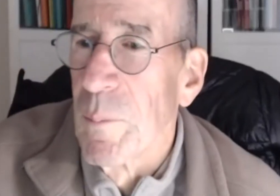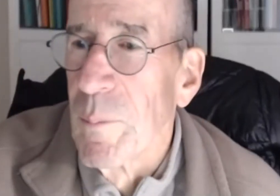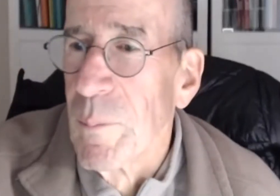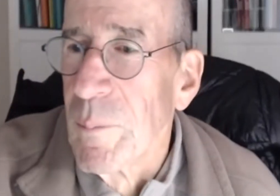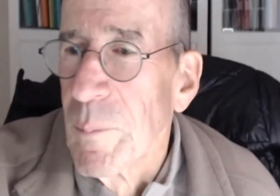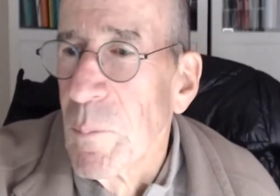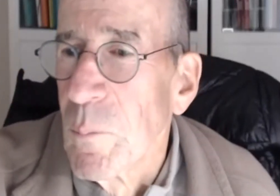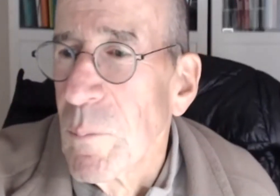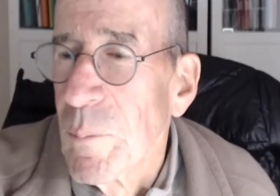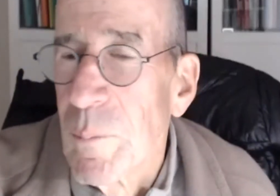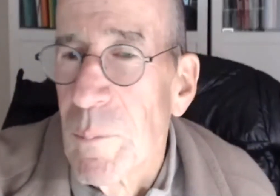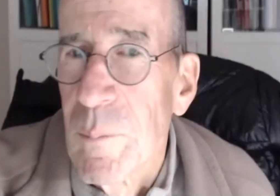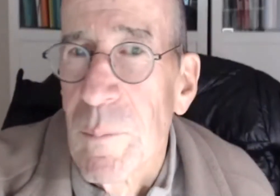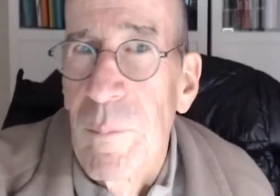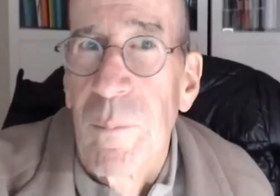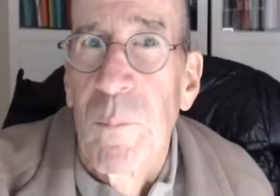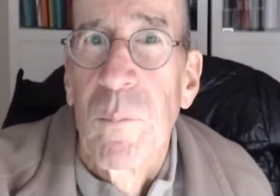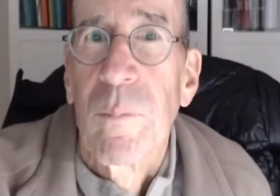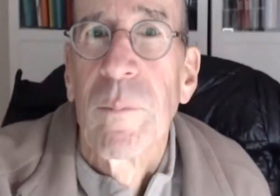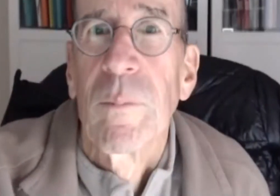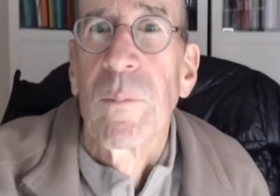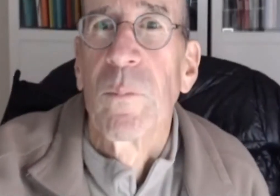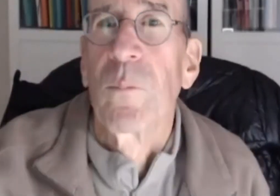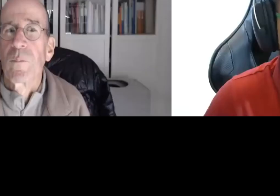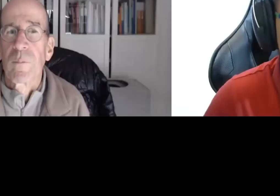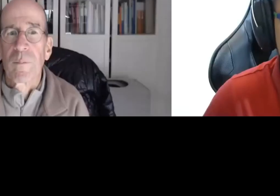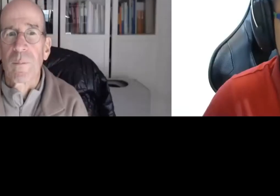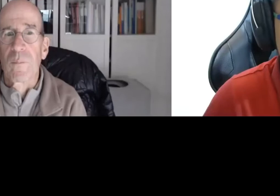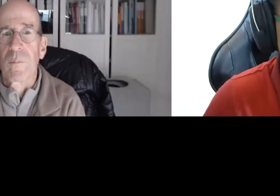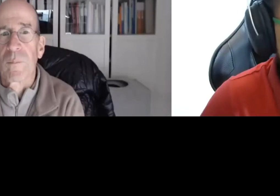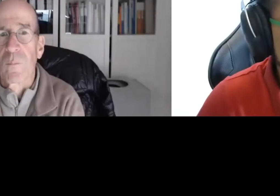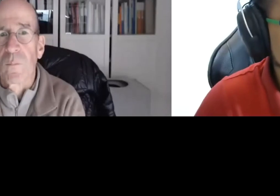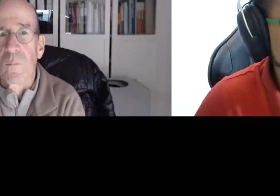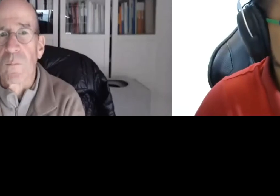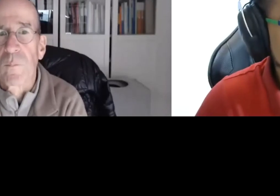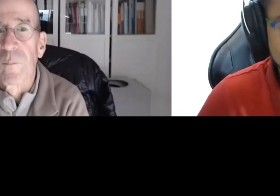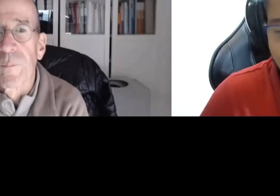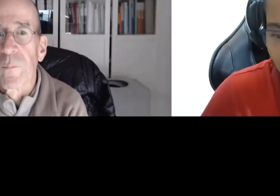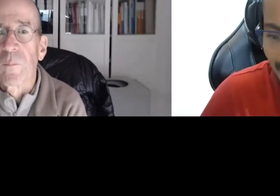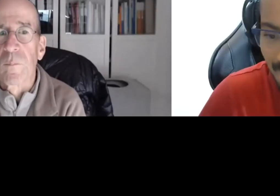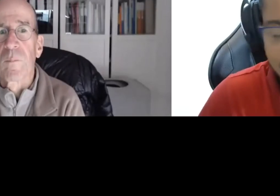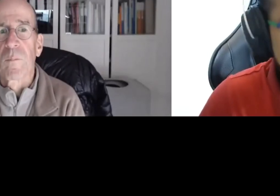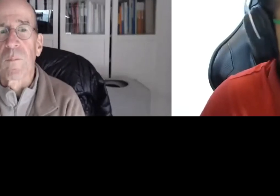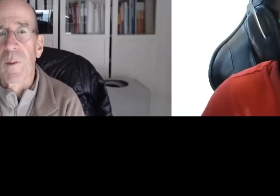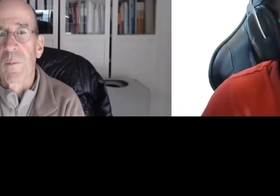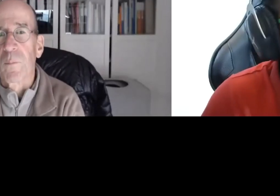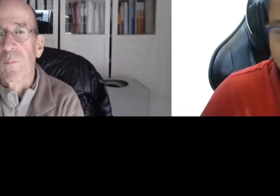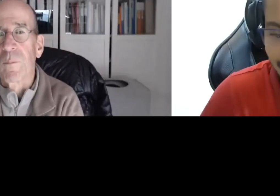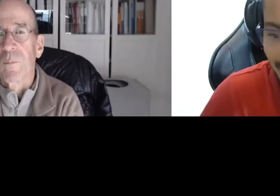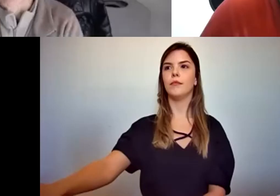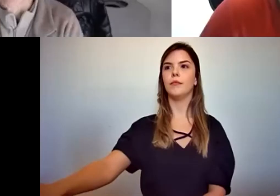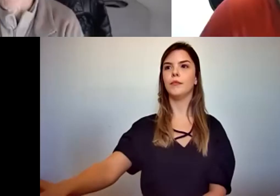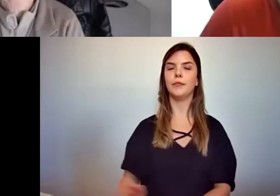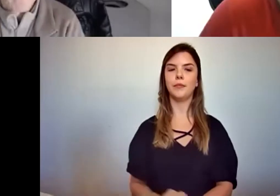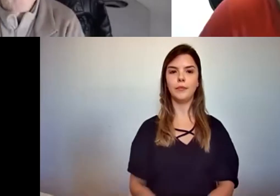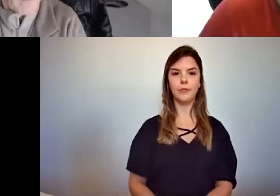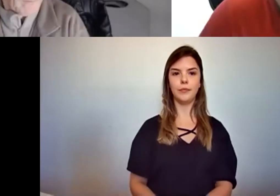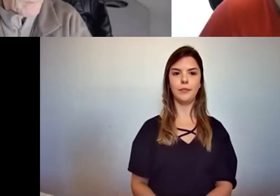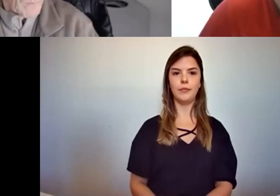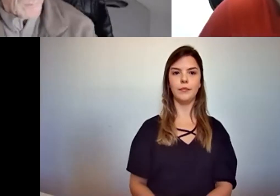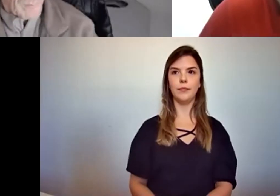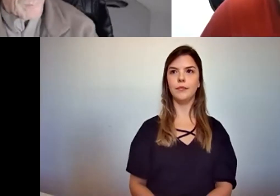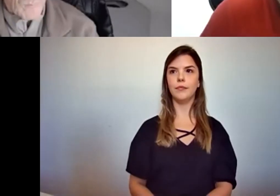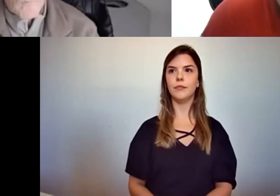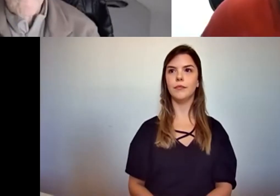Dr. Gile, thank you very much for your presentation. It was a wonderful talk. We have many comments in the chat saying